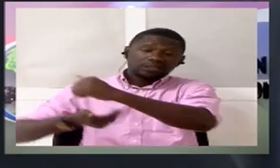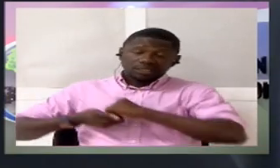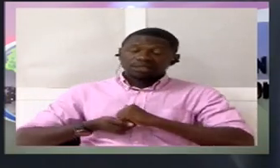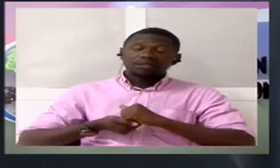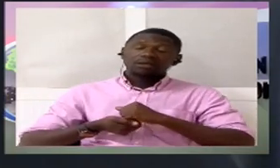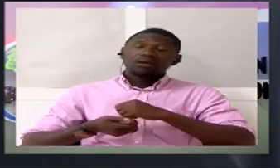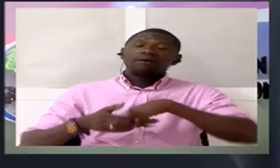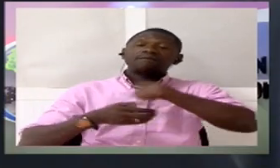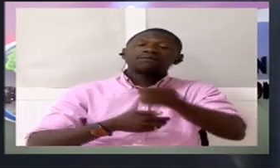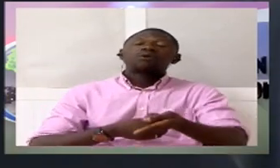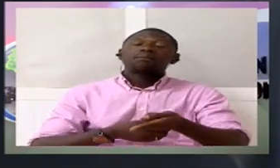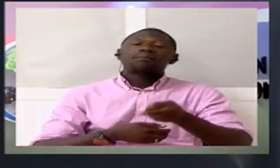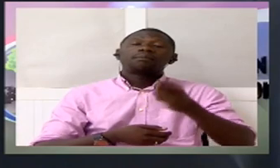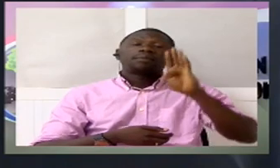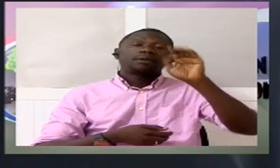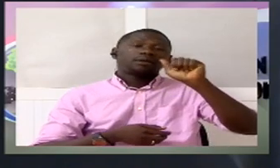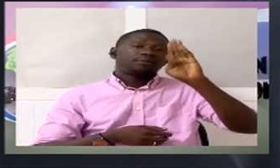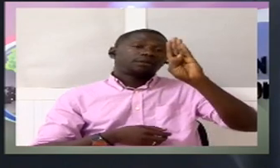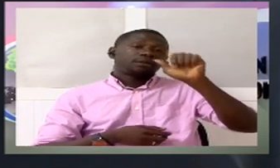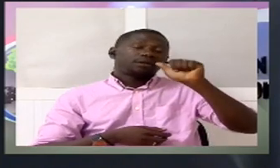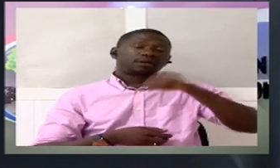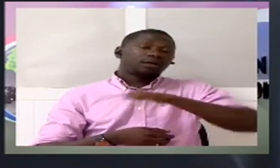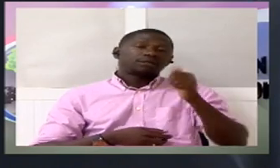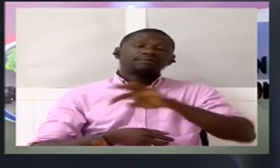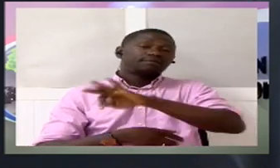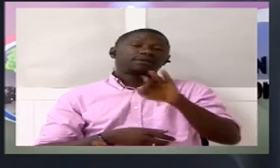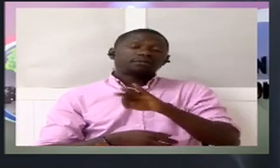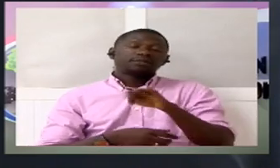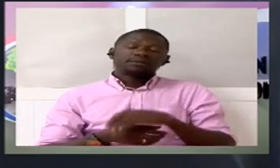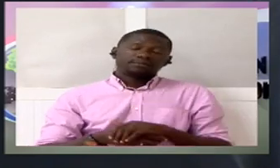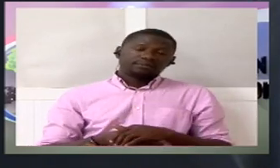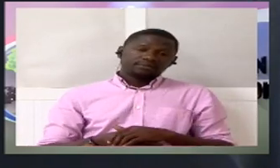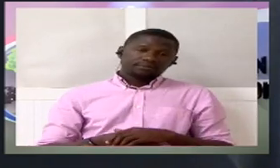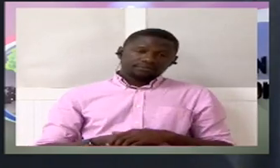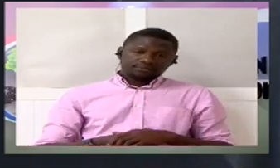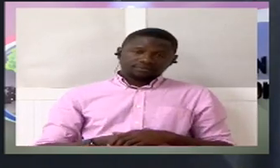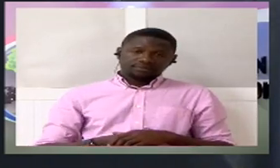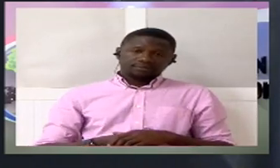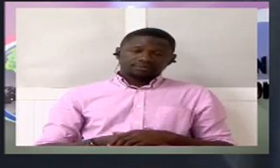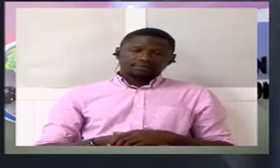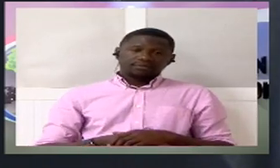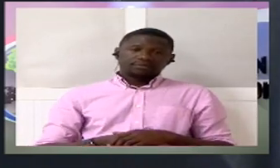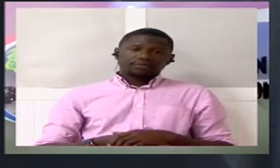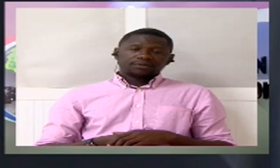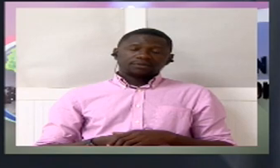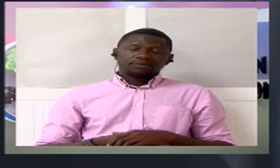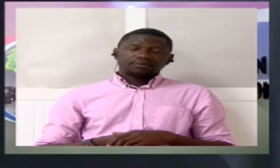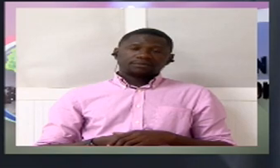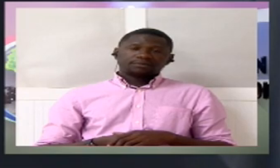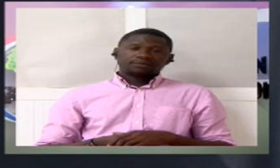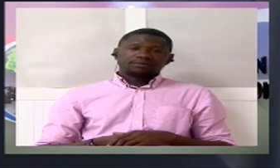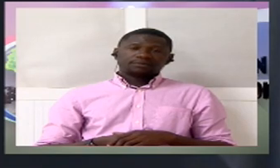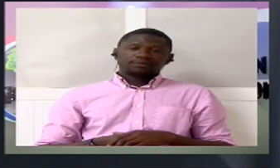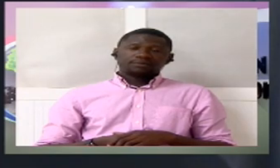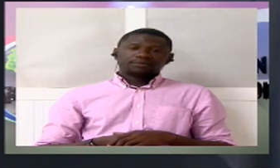court order jele ya fo nyamenten ko ka foko yim fenguluta Baba Job bulule. Anga wo court order jele bari ka wo